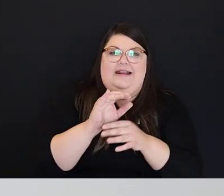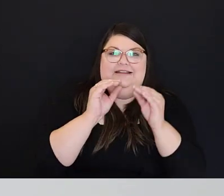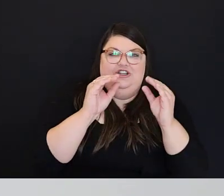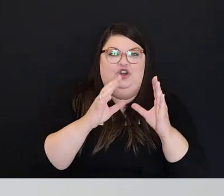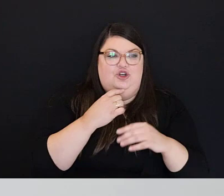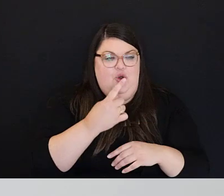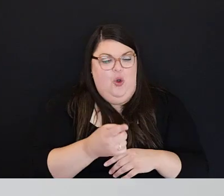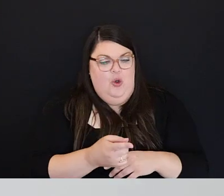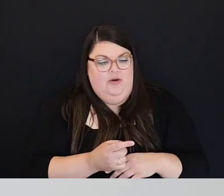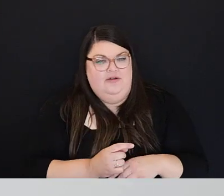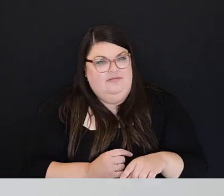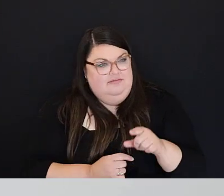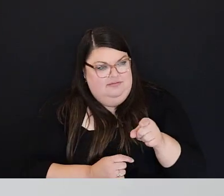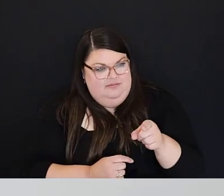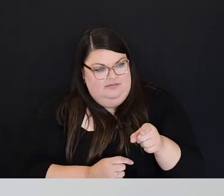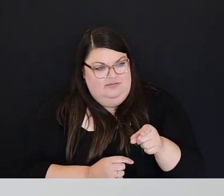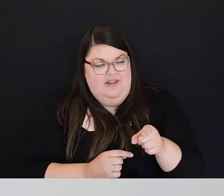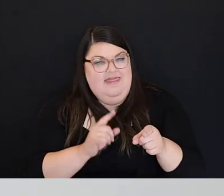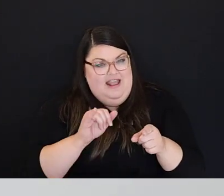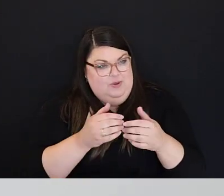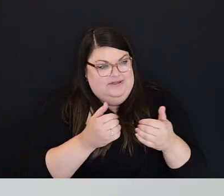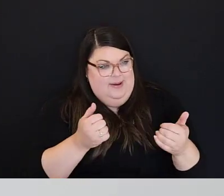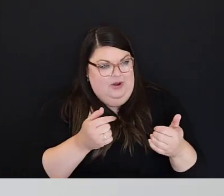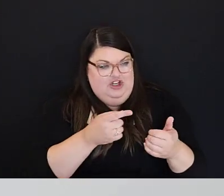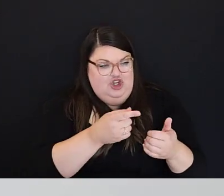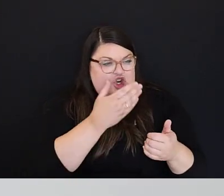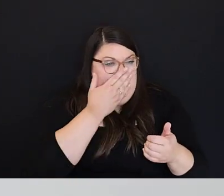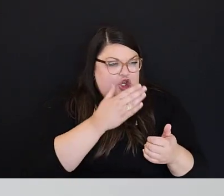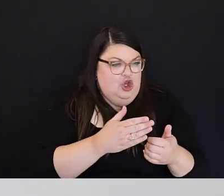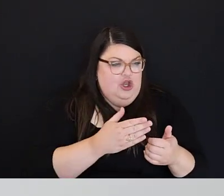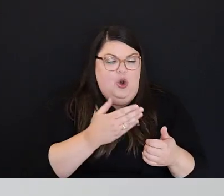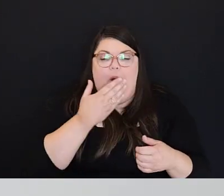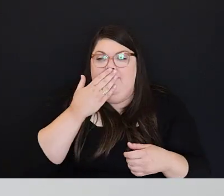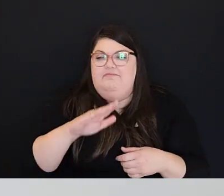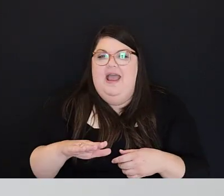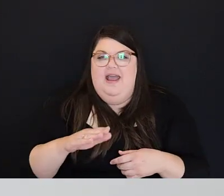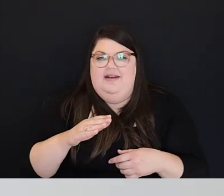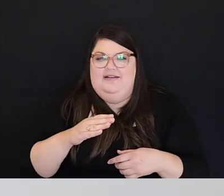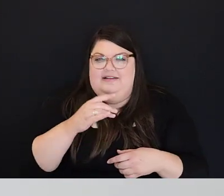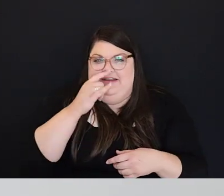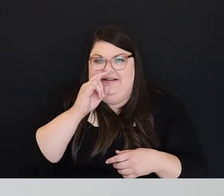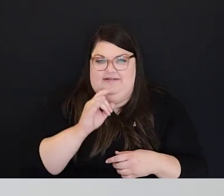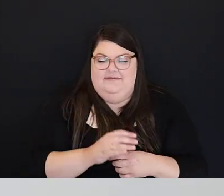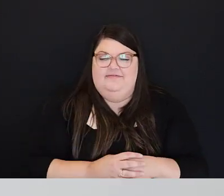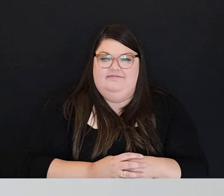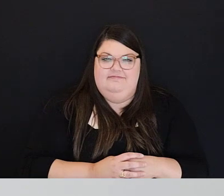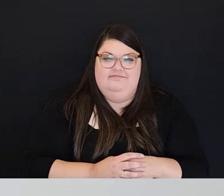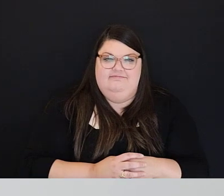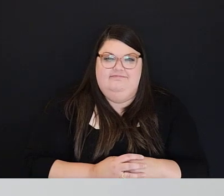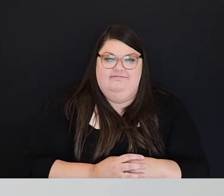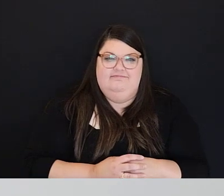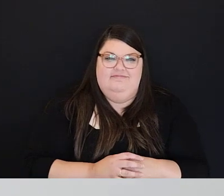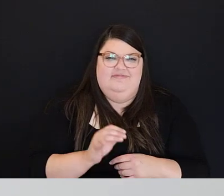being told that this is what separates good kids from rotten kids, and this idea of